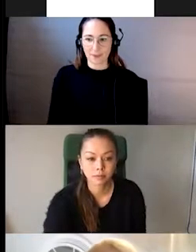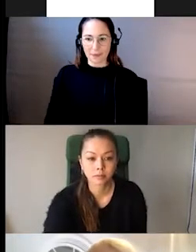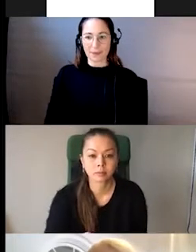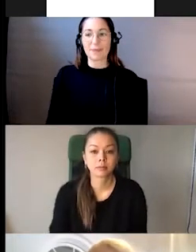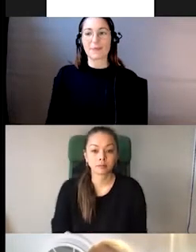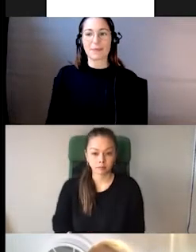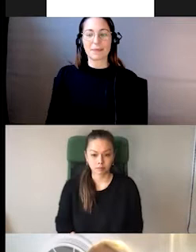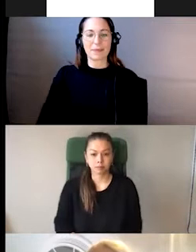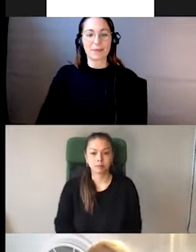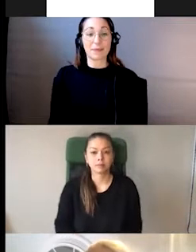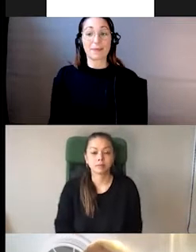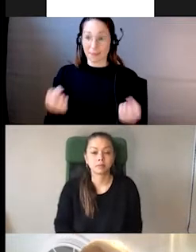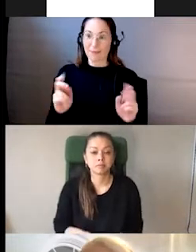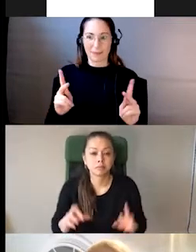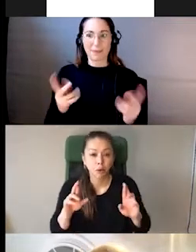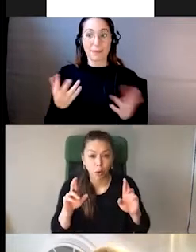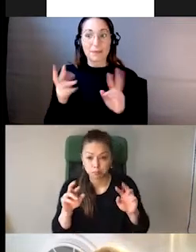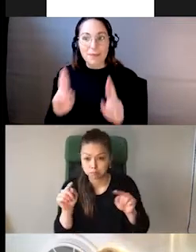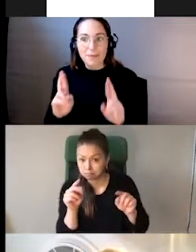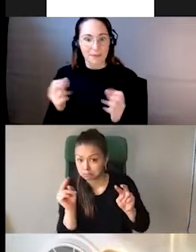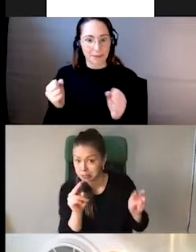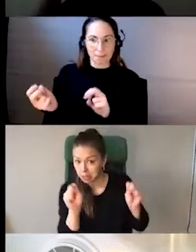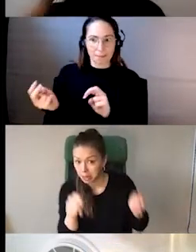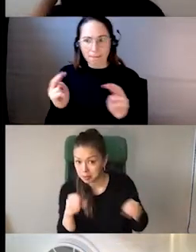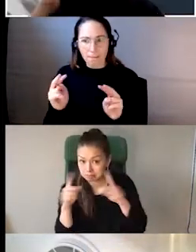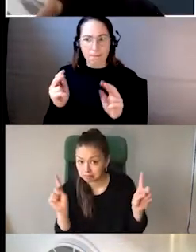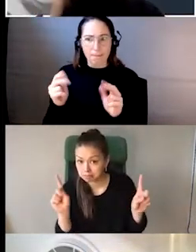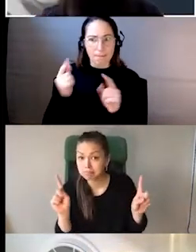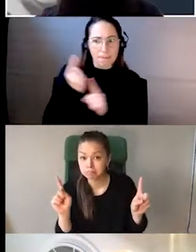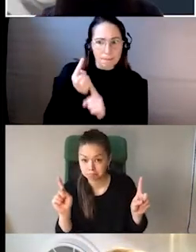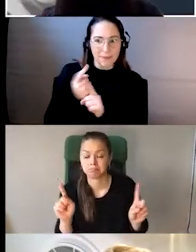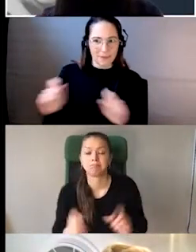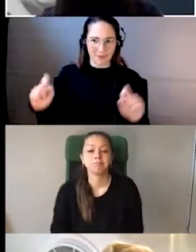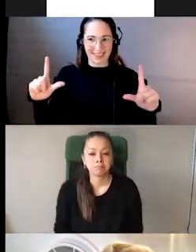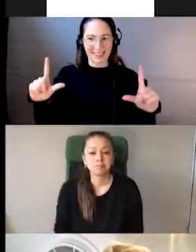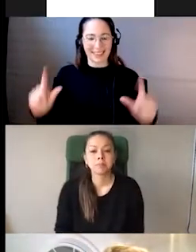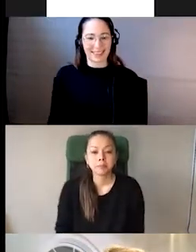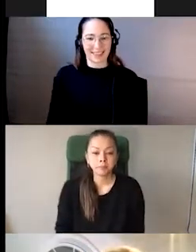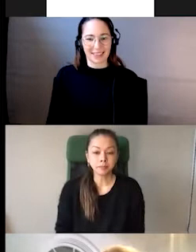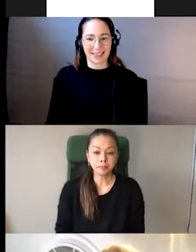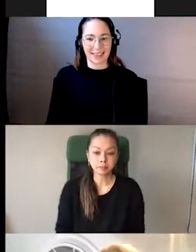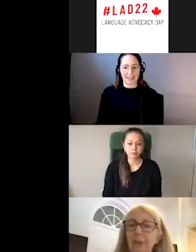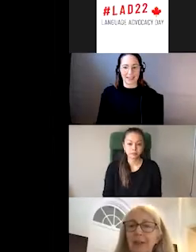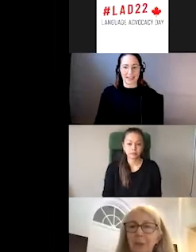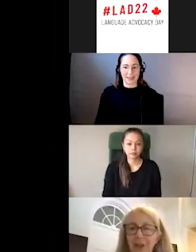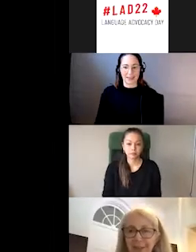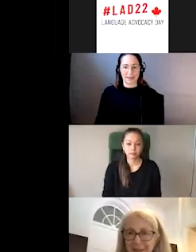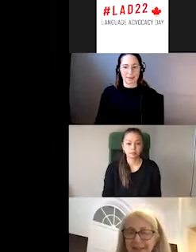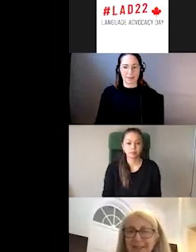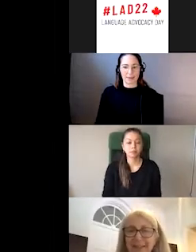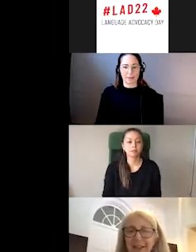Okay, I hope you can all view that. Okay, good. Okay, before I talk about